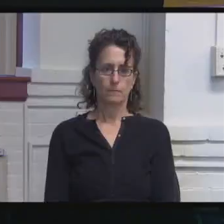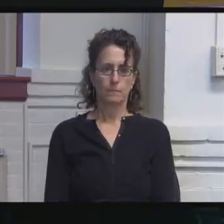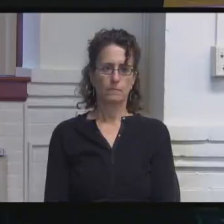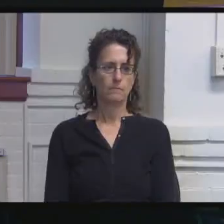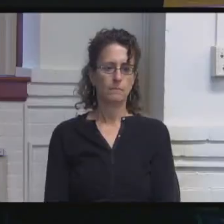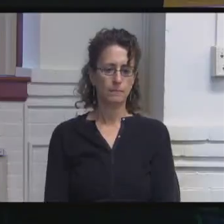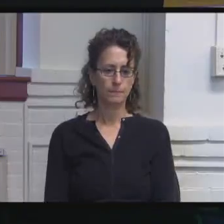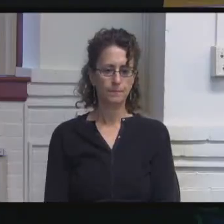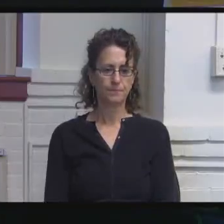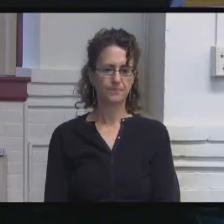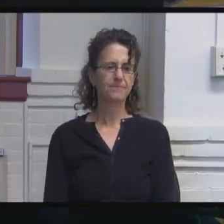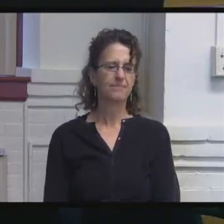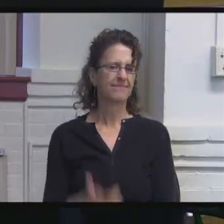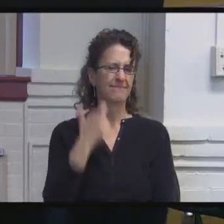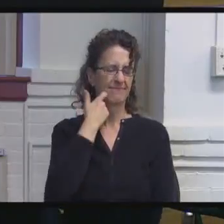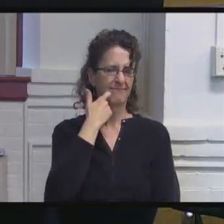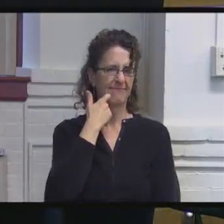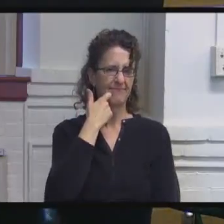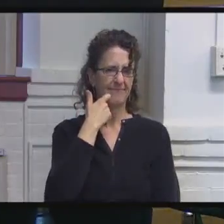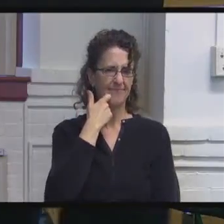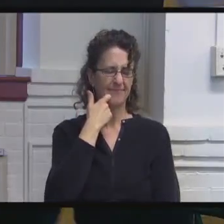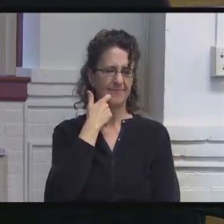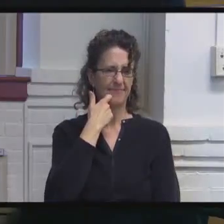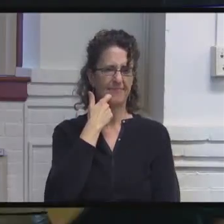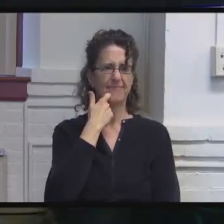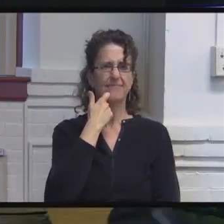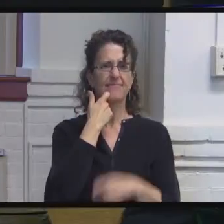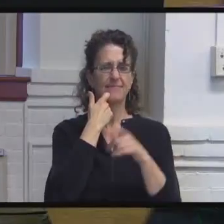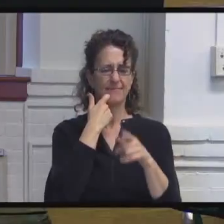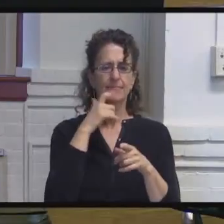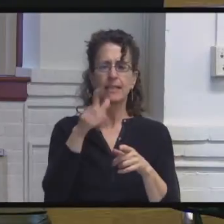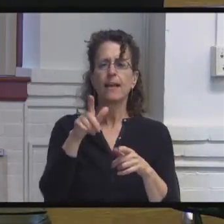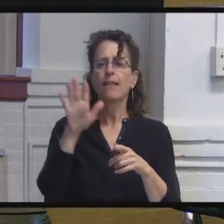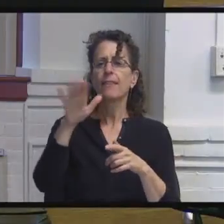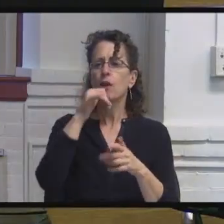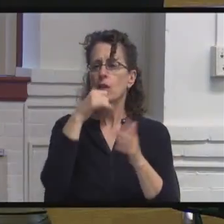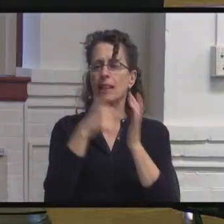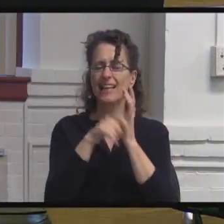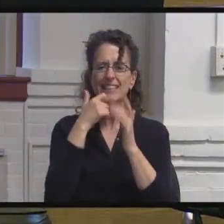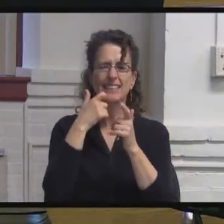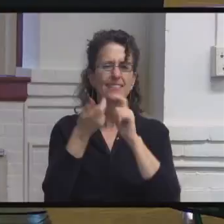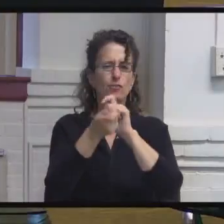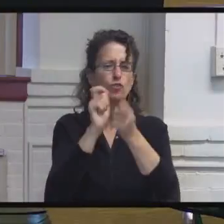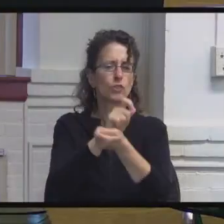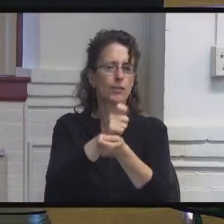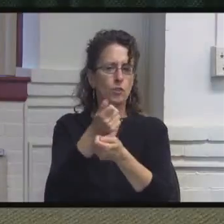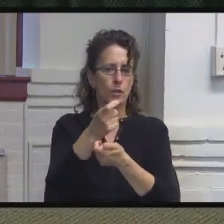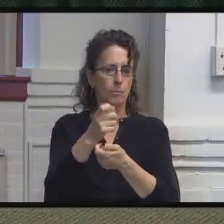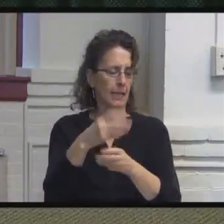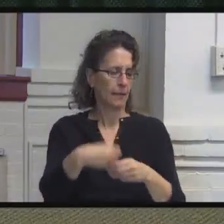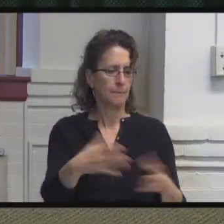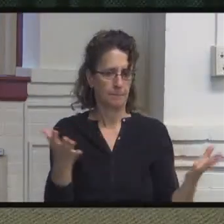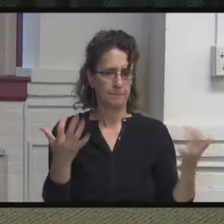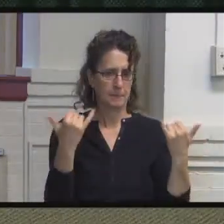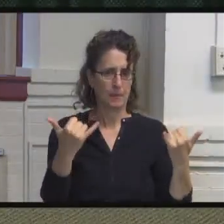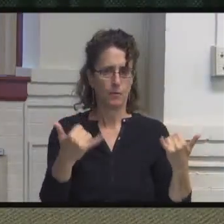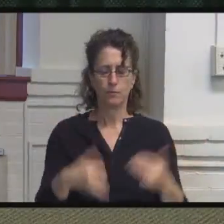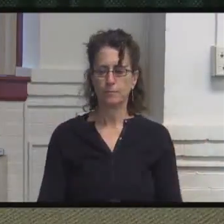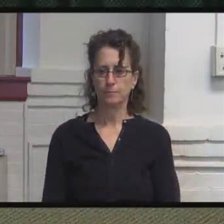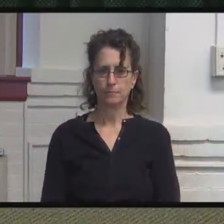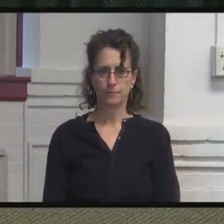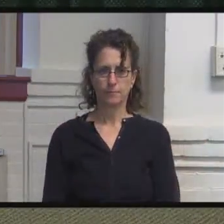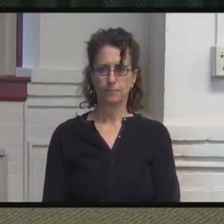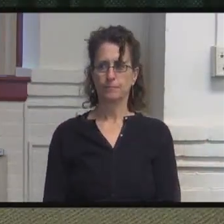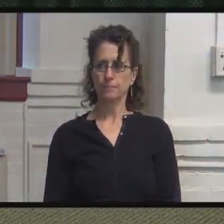minor adjustments to the script of the draft letter. If you'd like to just take one. Sure, thank